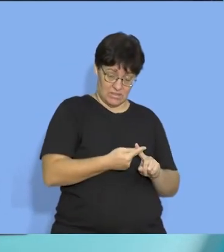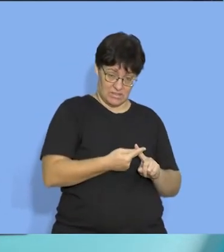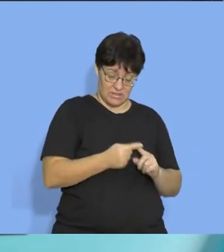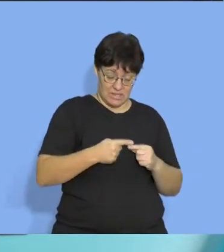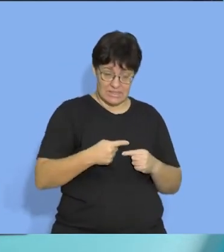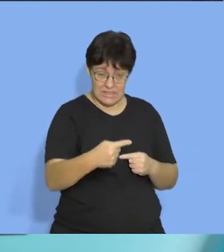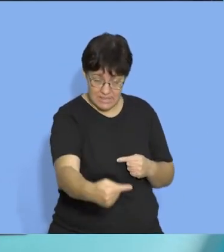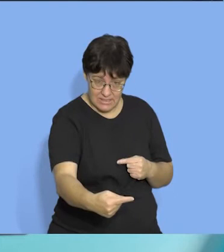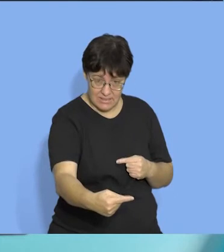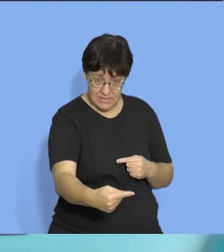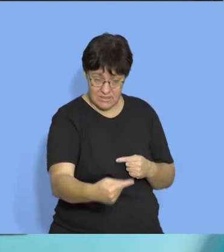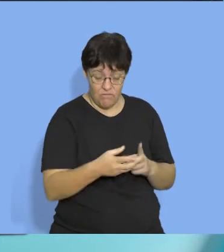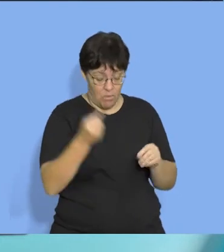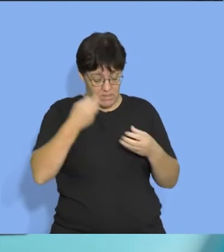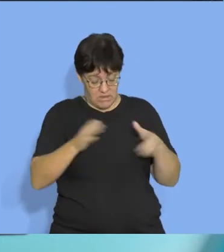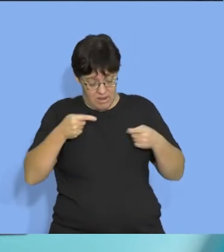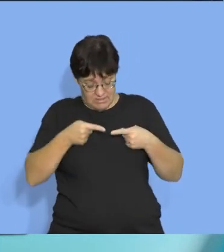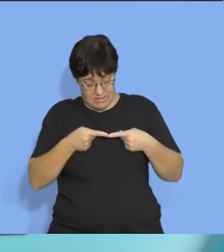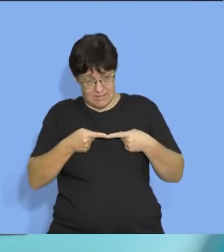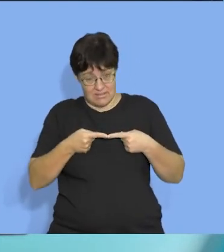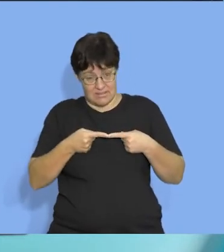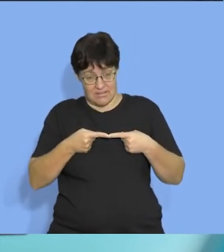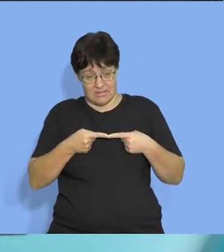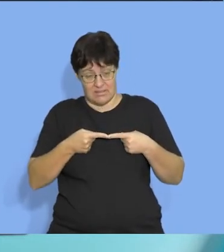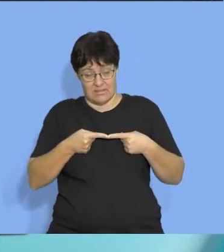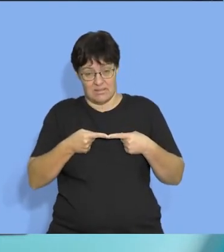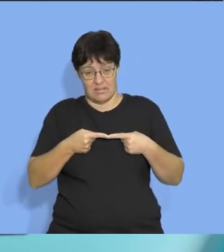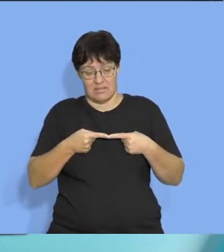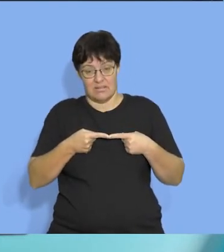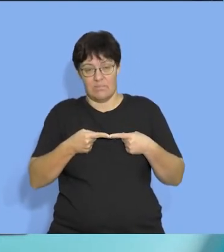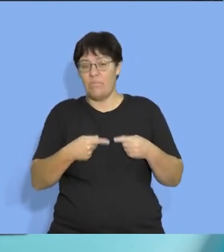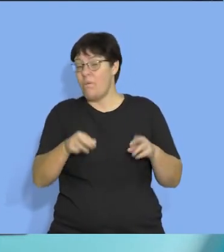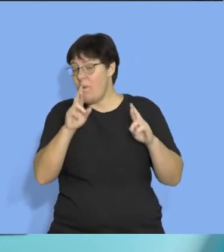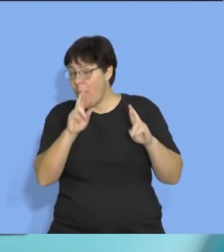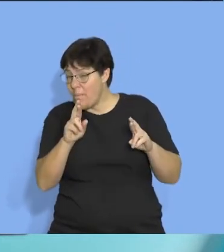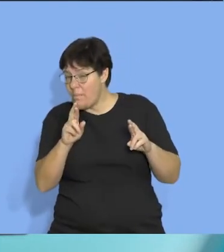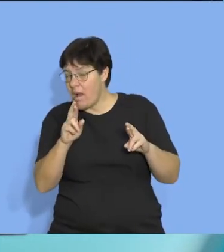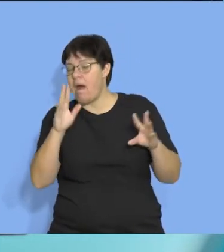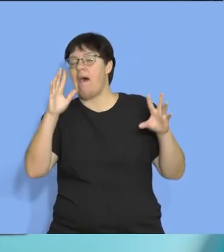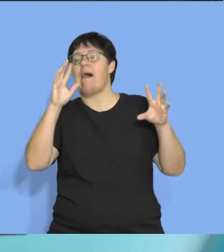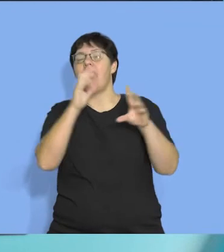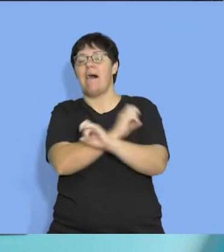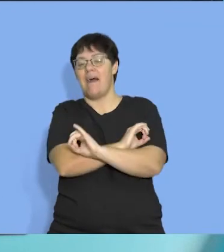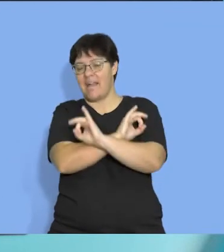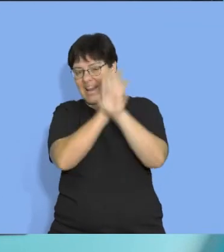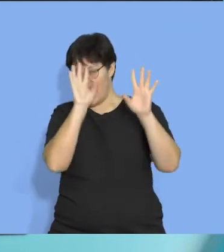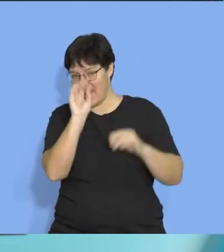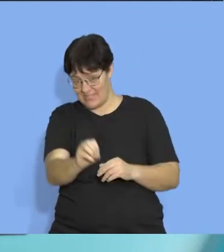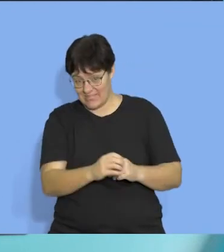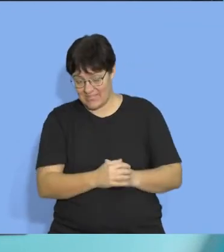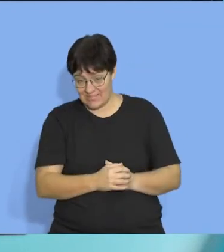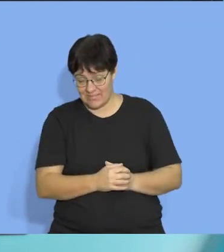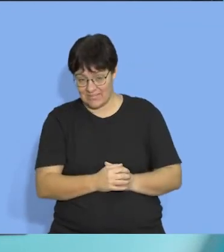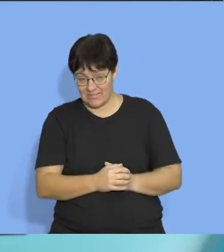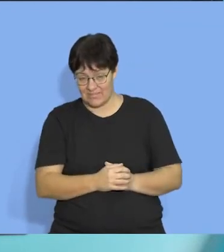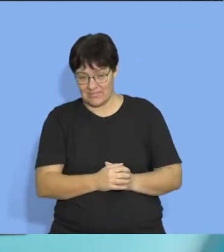point and distance from a starting point, okay? And I'm hoping it's all starting to make a little bit of sense